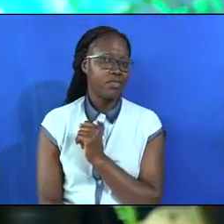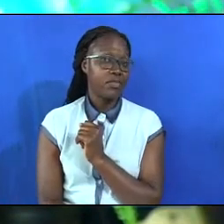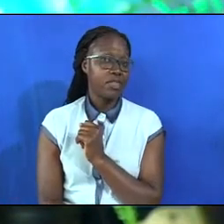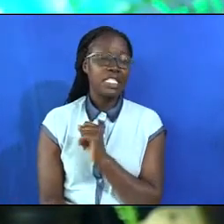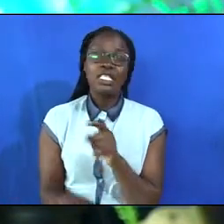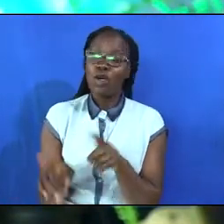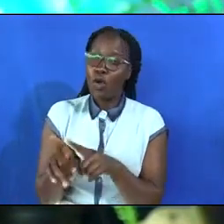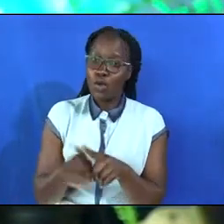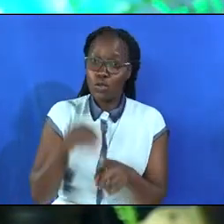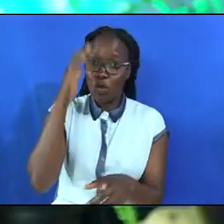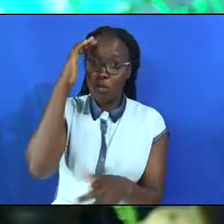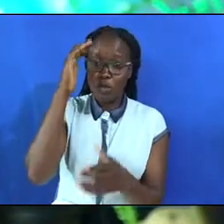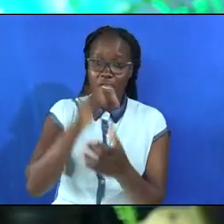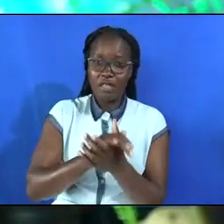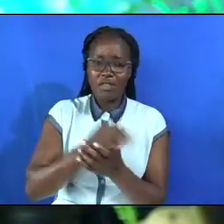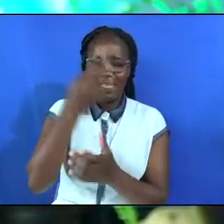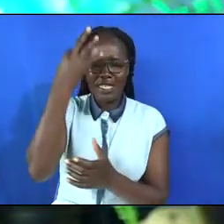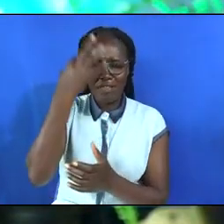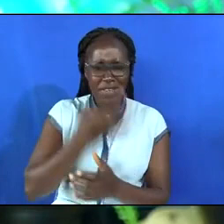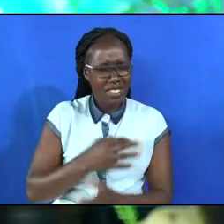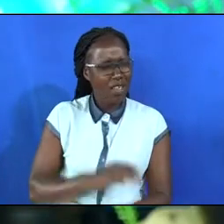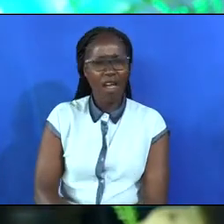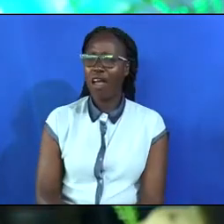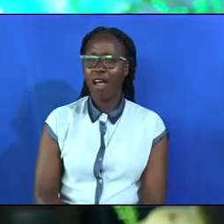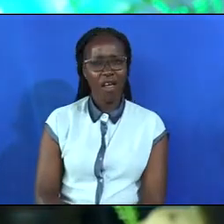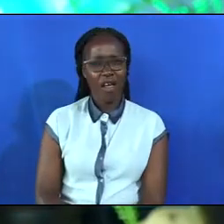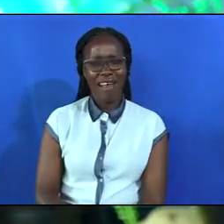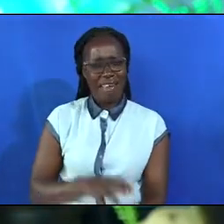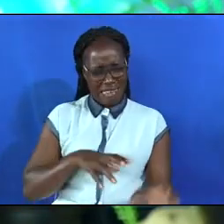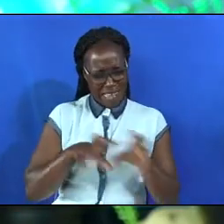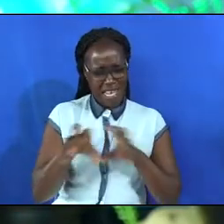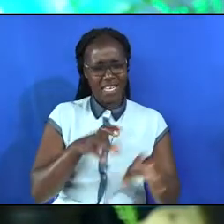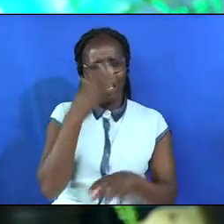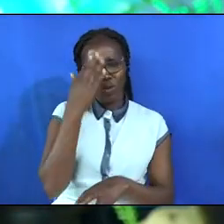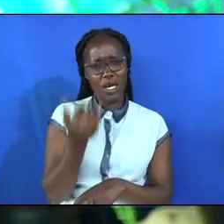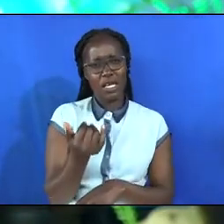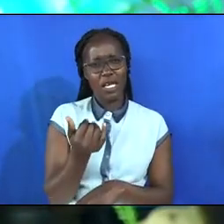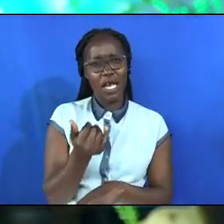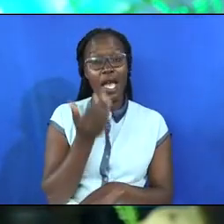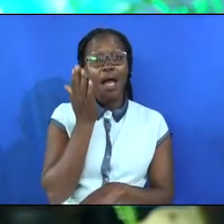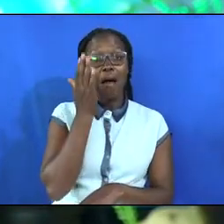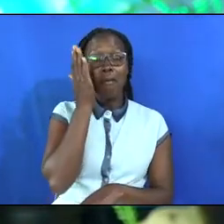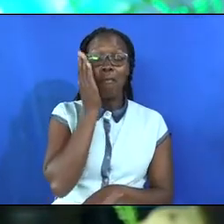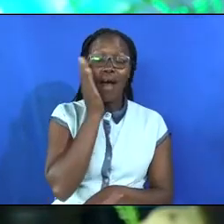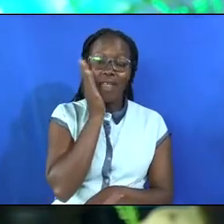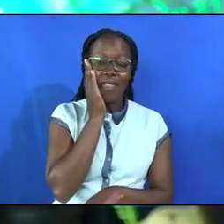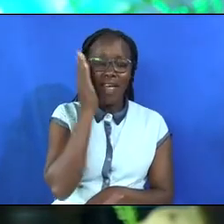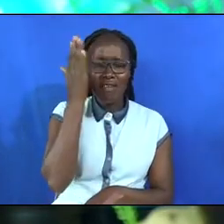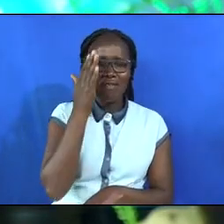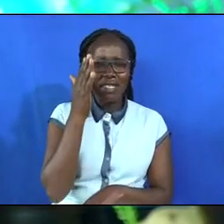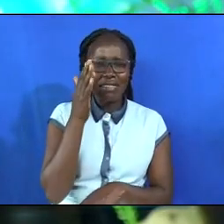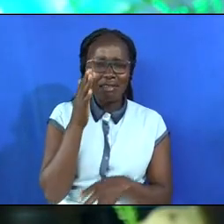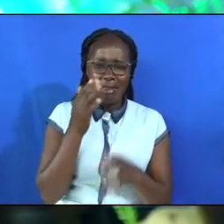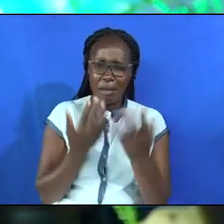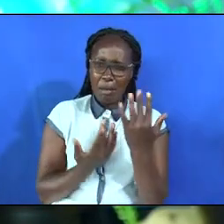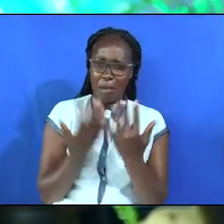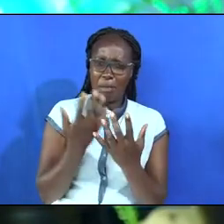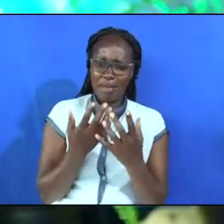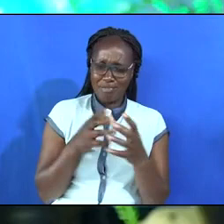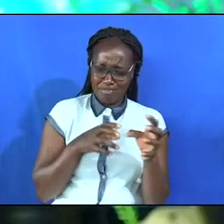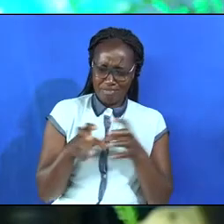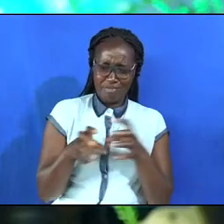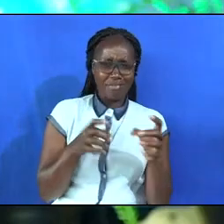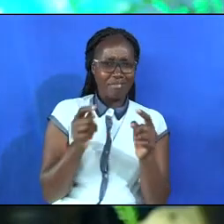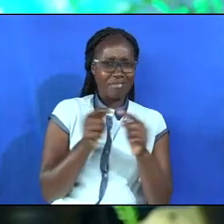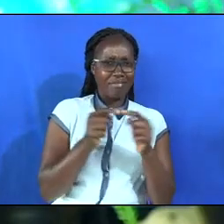She believed that her mother's face was not attractive because her mother's face had burnt scars